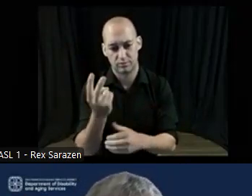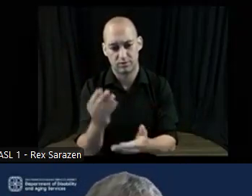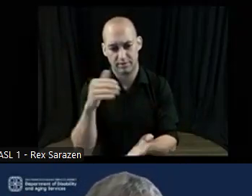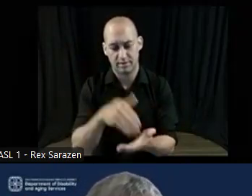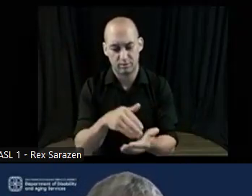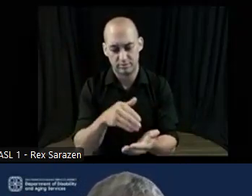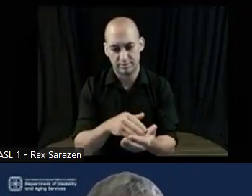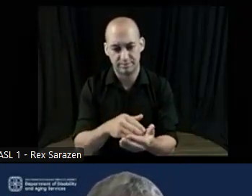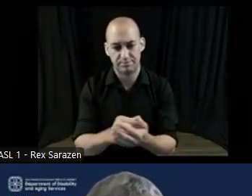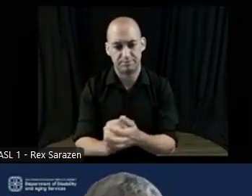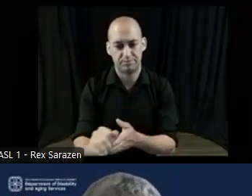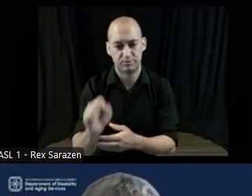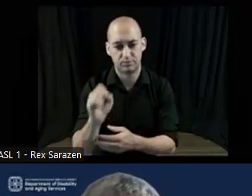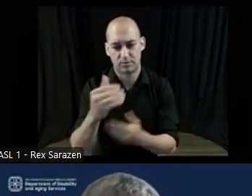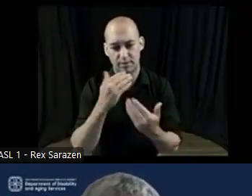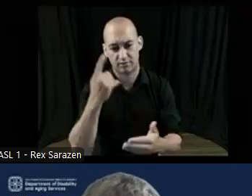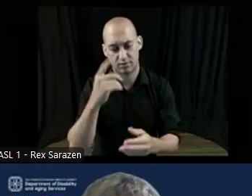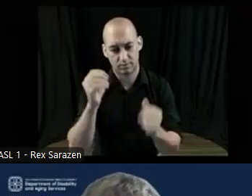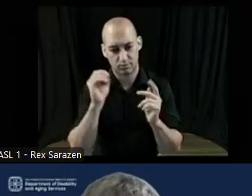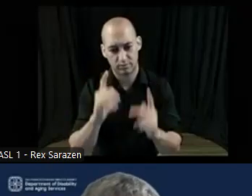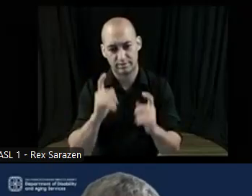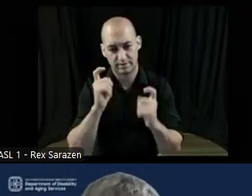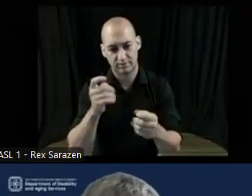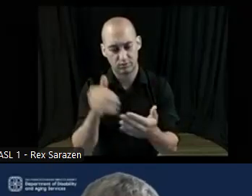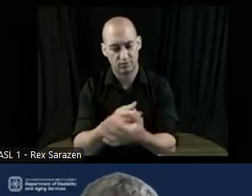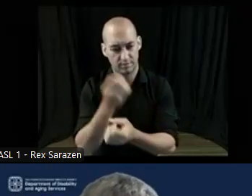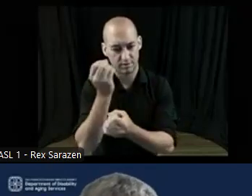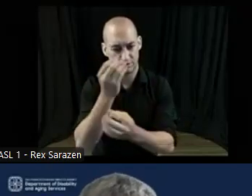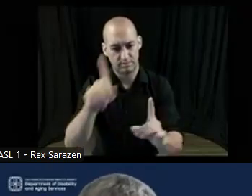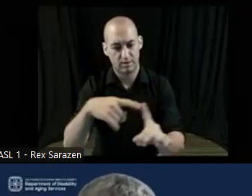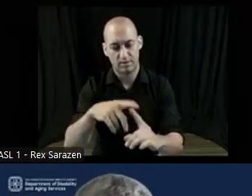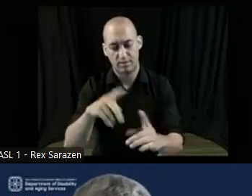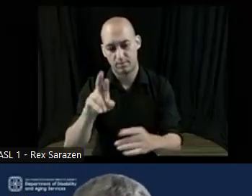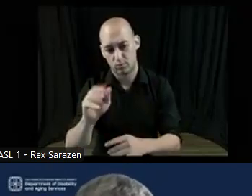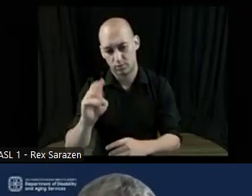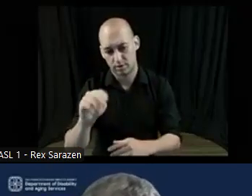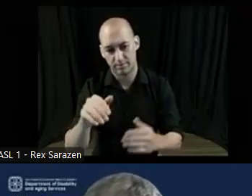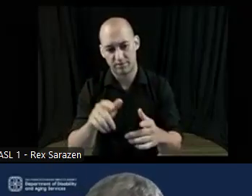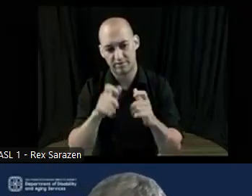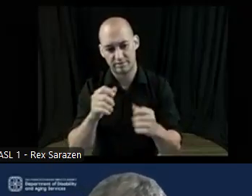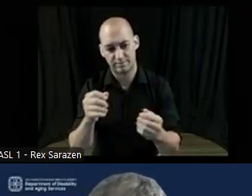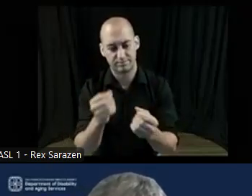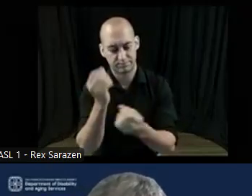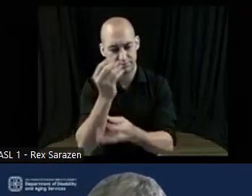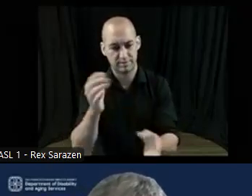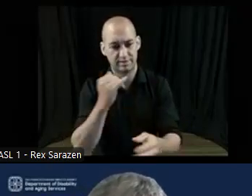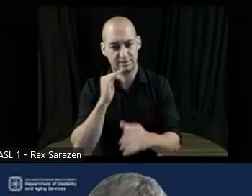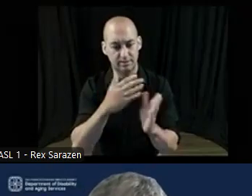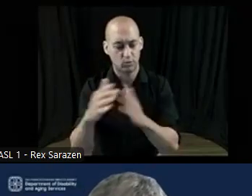work. So thank you for the opportunity to give an update about the program. The big update is the community grants are out.